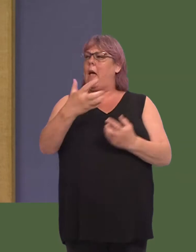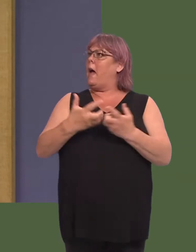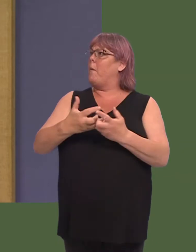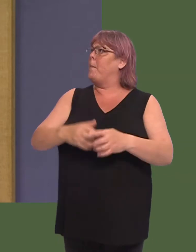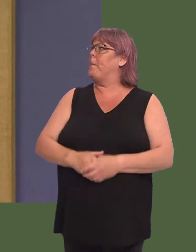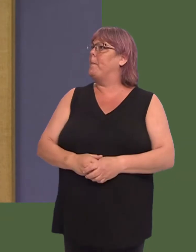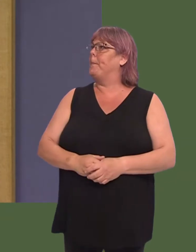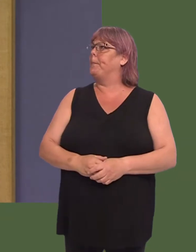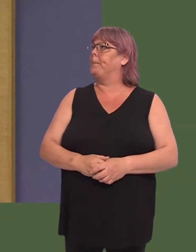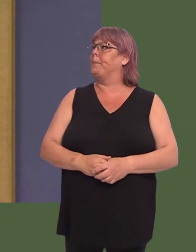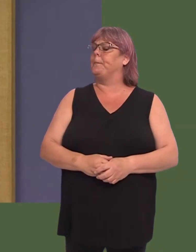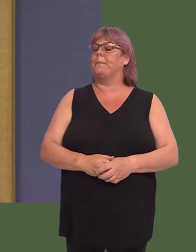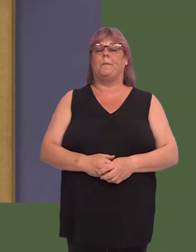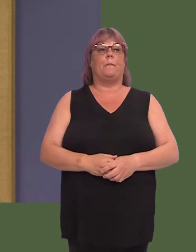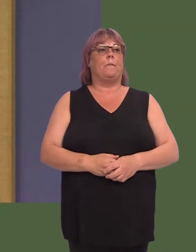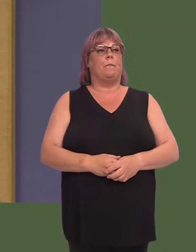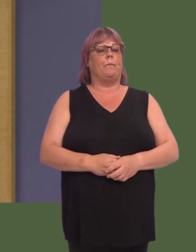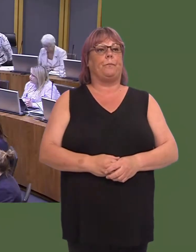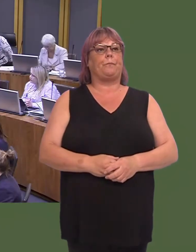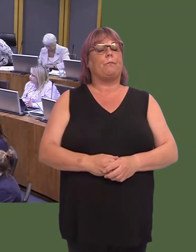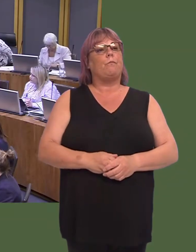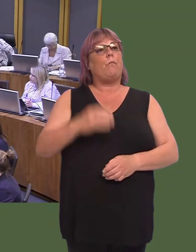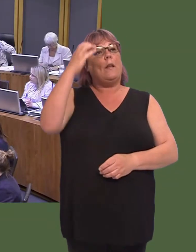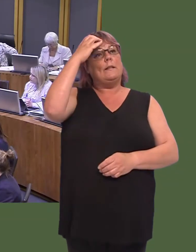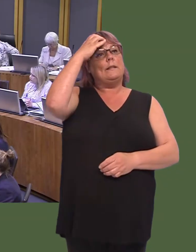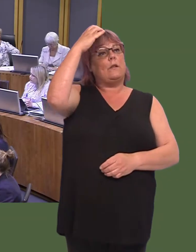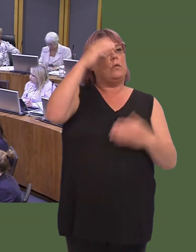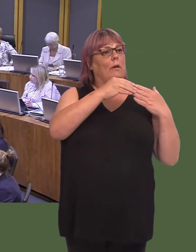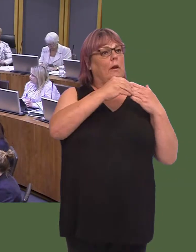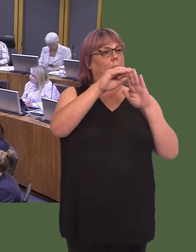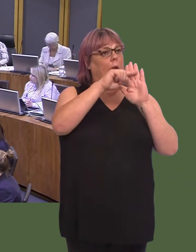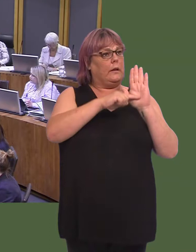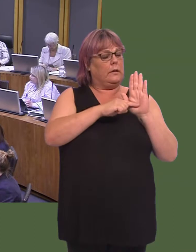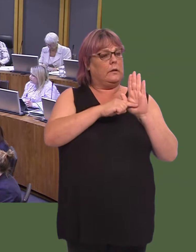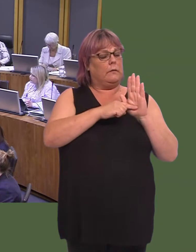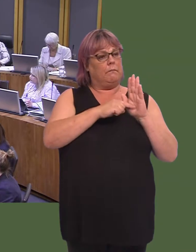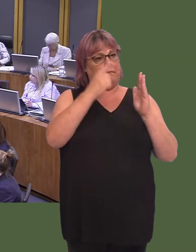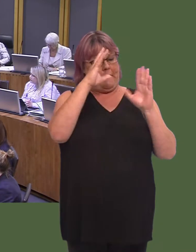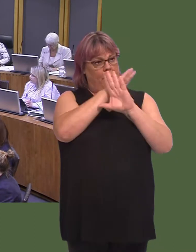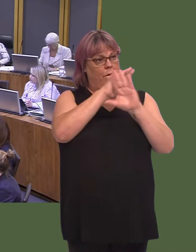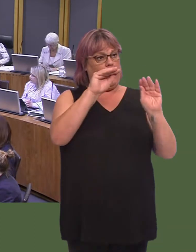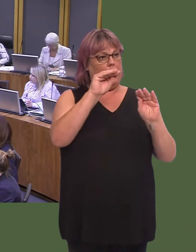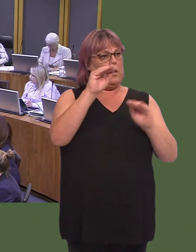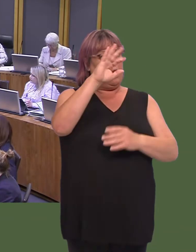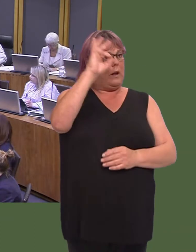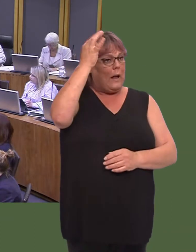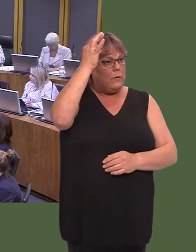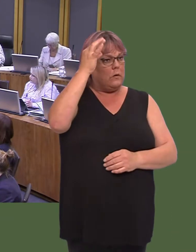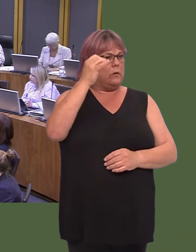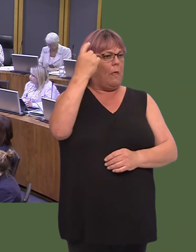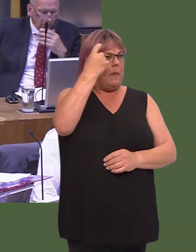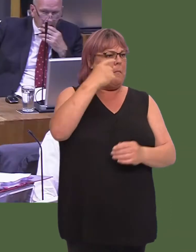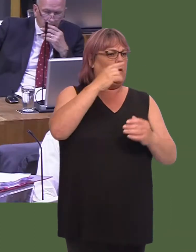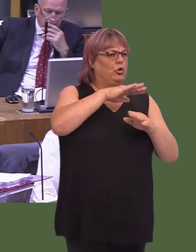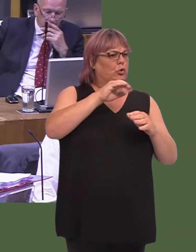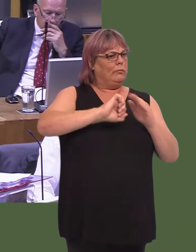progress of that throughout Wales? Well, the statutory guidance directs local authorities to consider the diverse needs of all children and